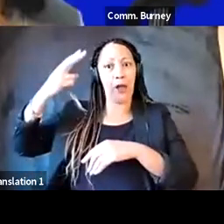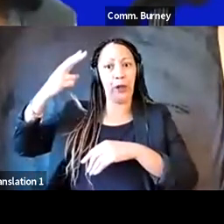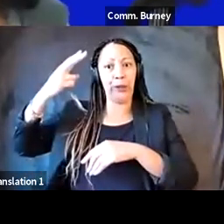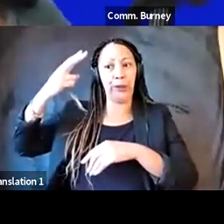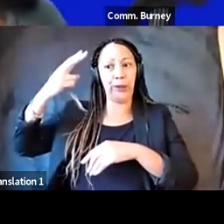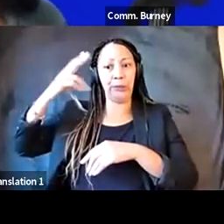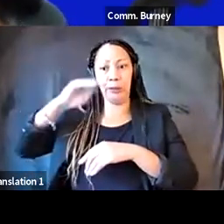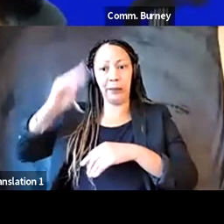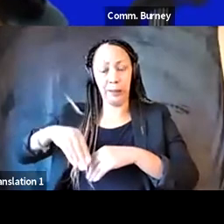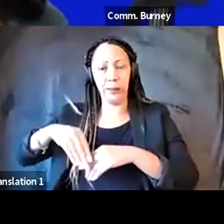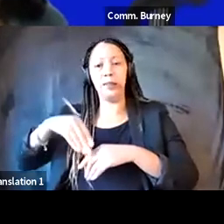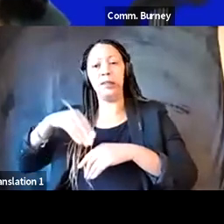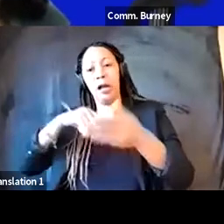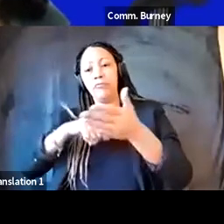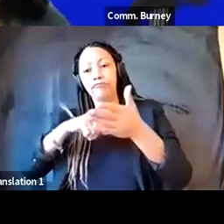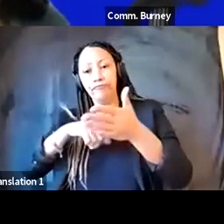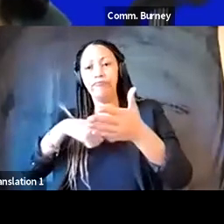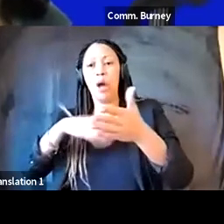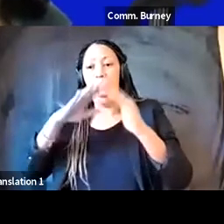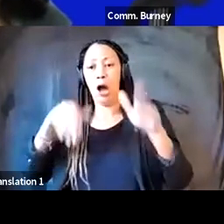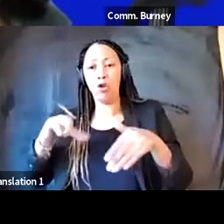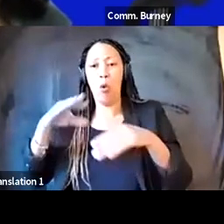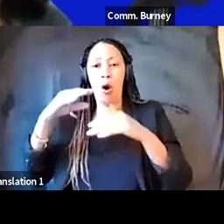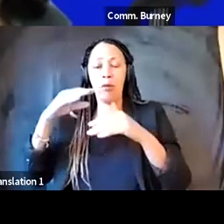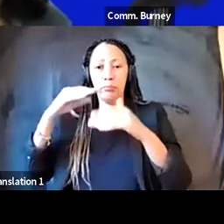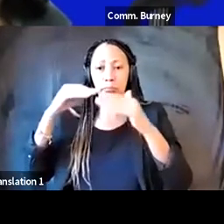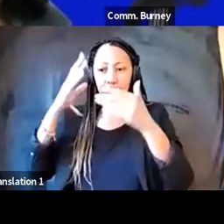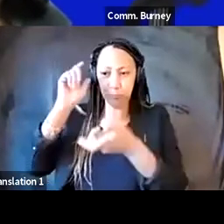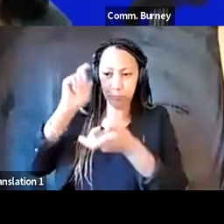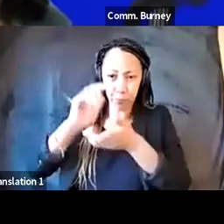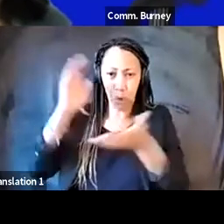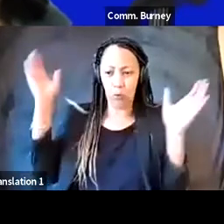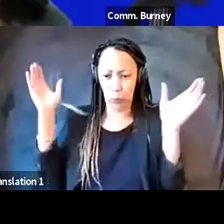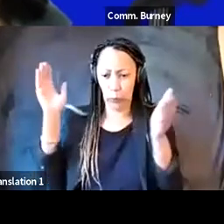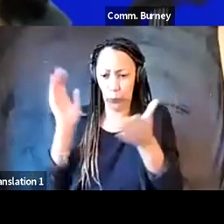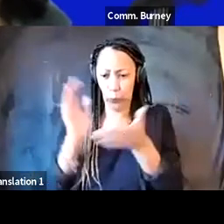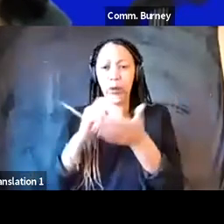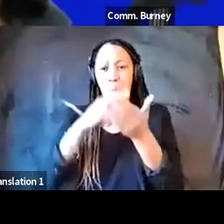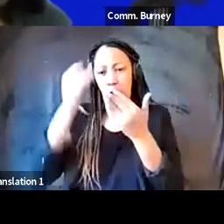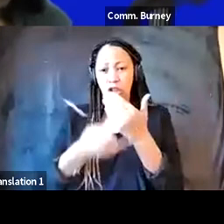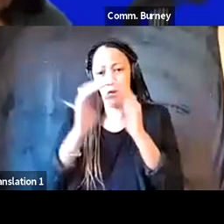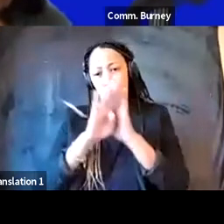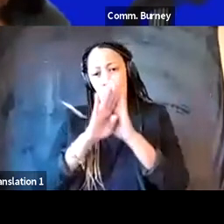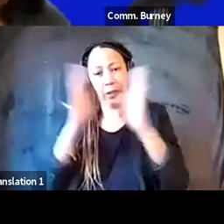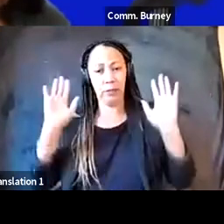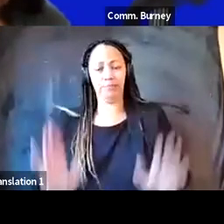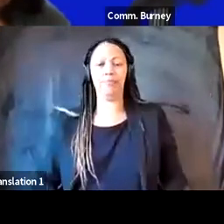affordable housing or minimize the size of the project, the development. And that's it. Thank